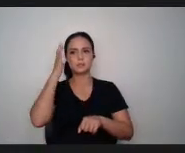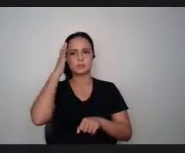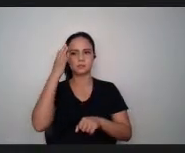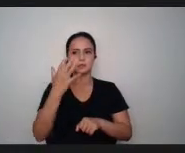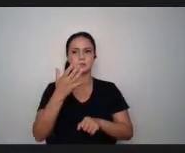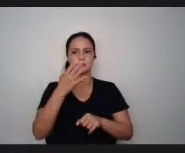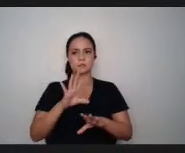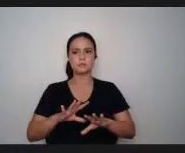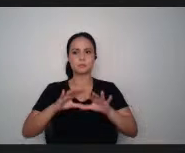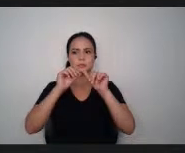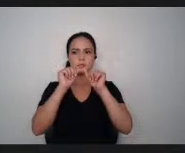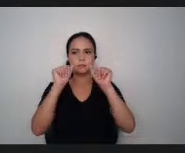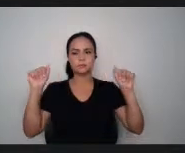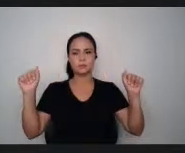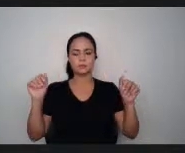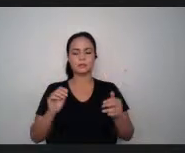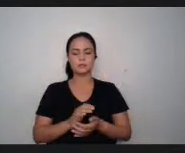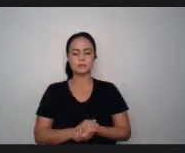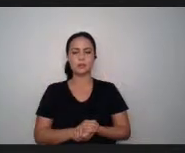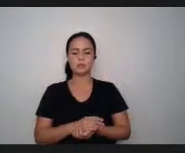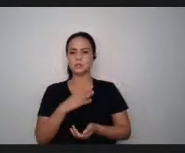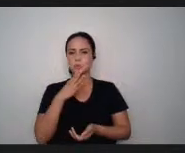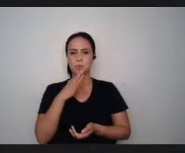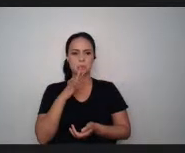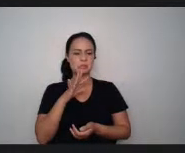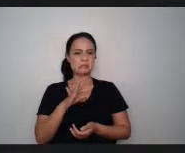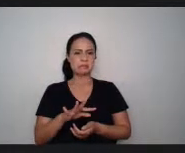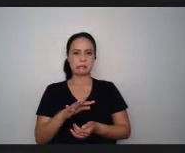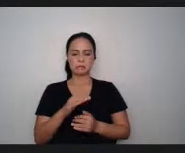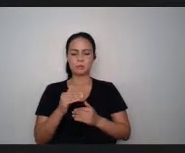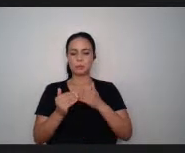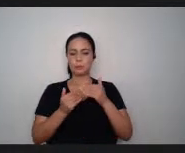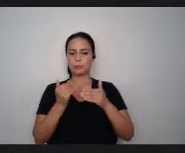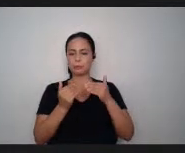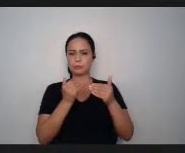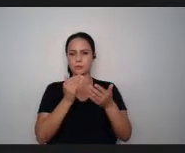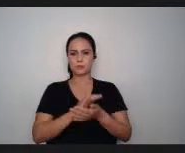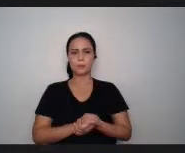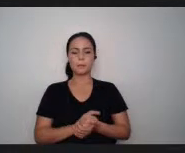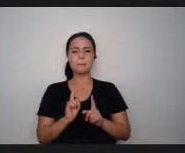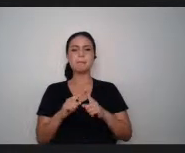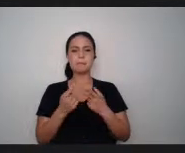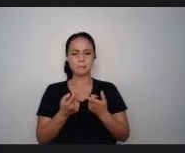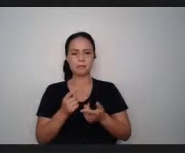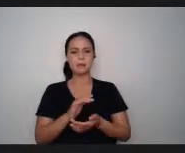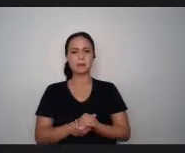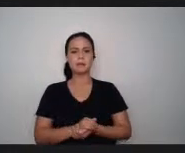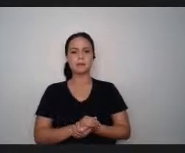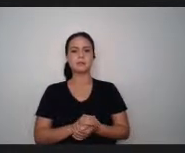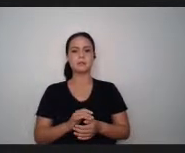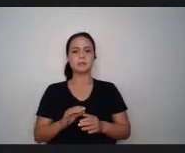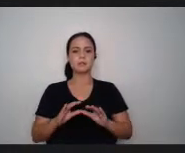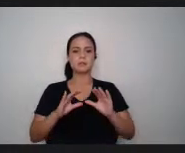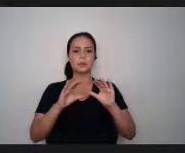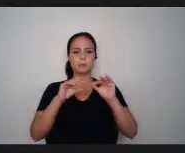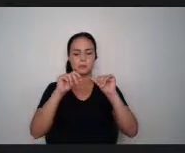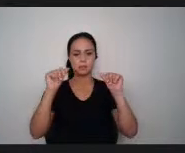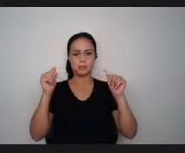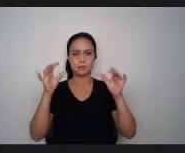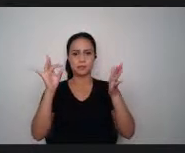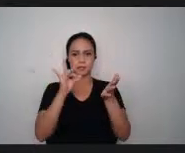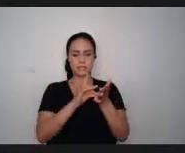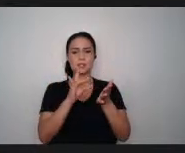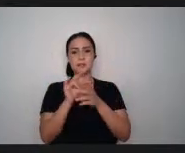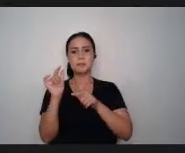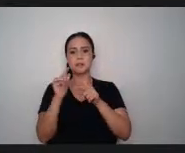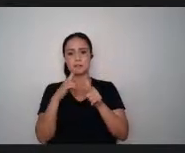And most decisions in the regional courts still don't recognize this subordination, but it's